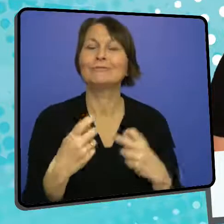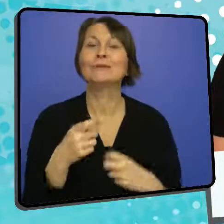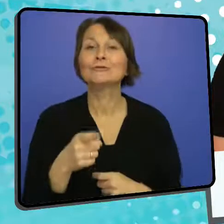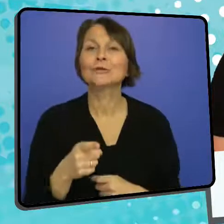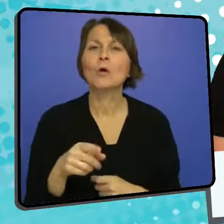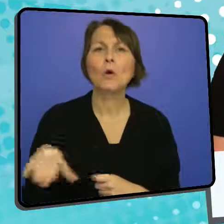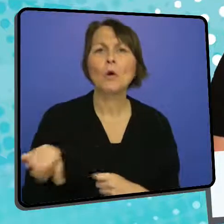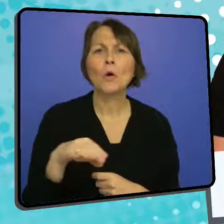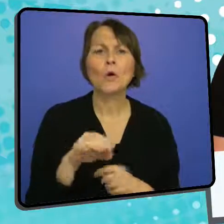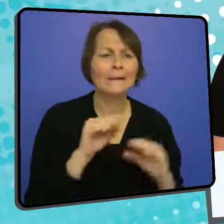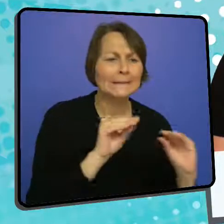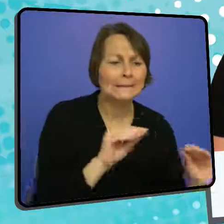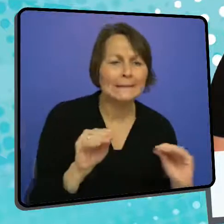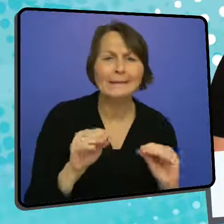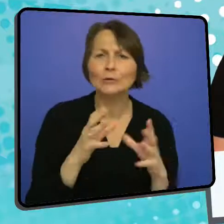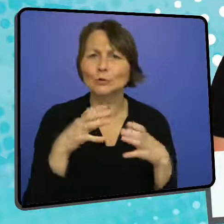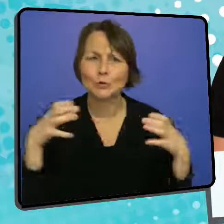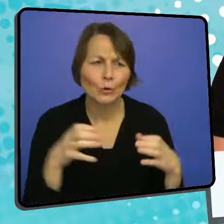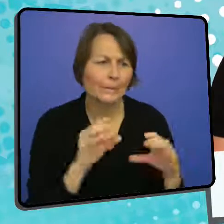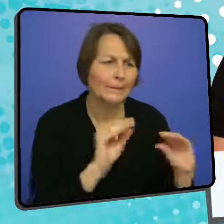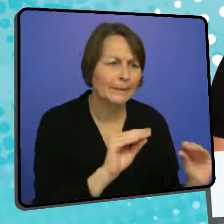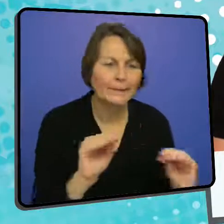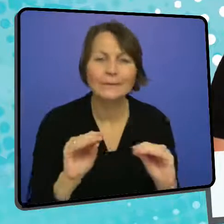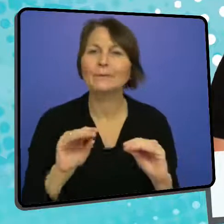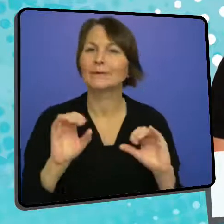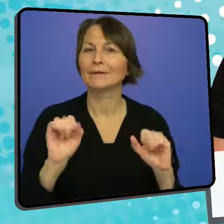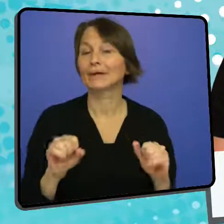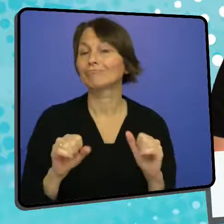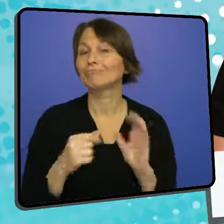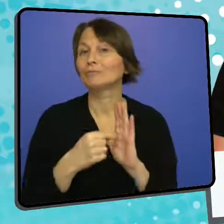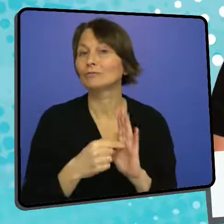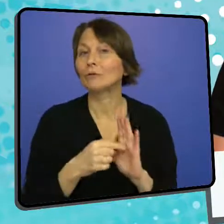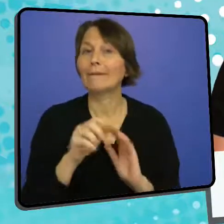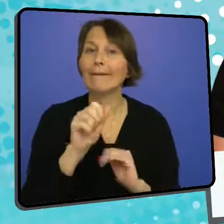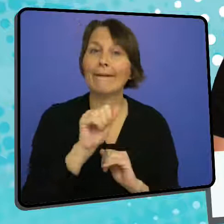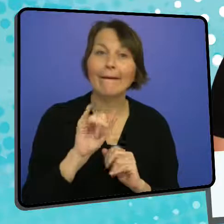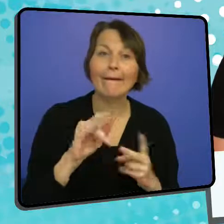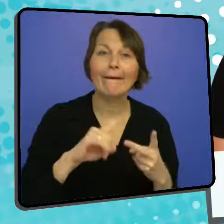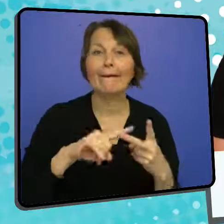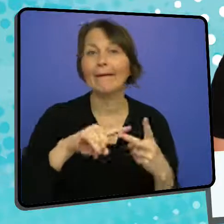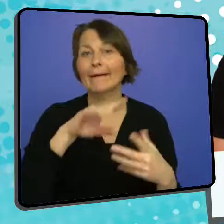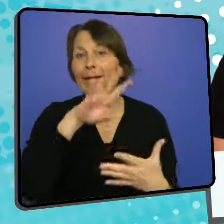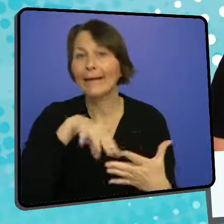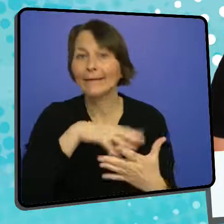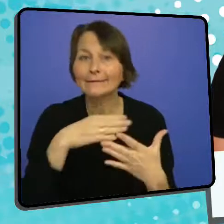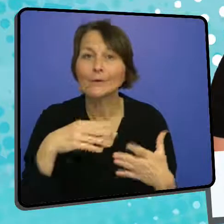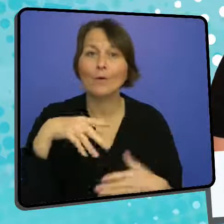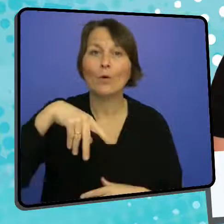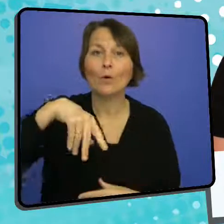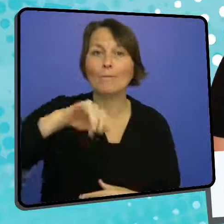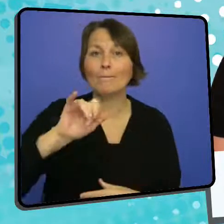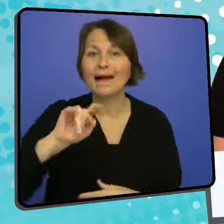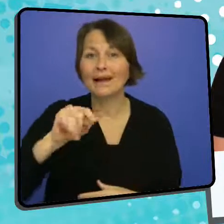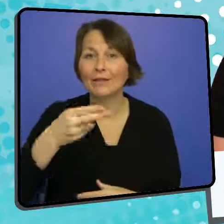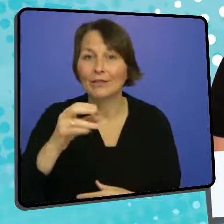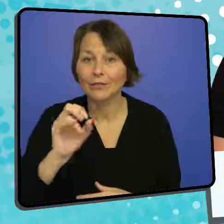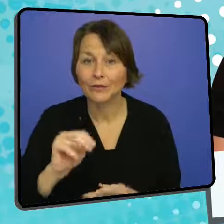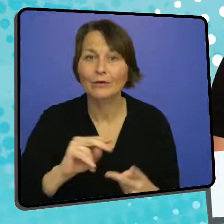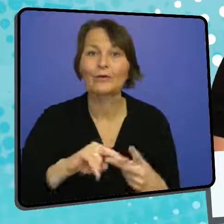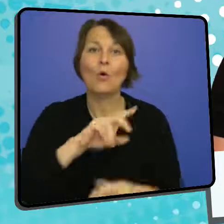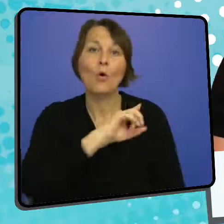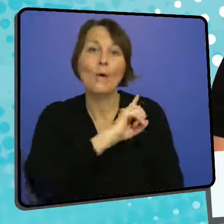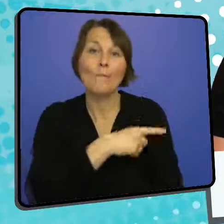them on a group setting, whether that is Power BI, Excel, or whether that is Python and the fundamentals of machine learning.